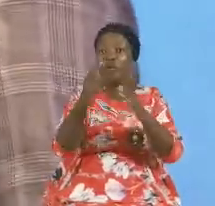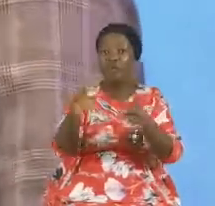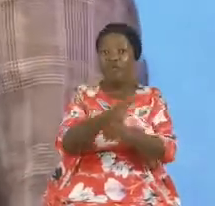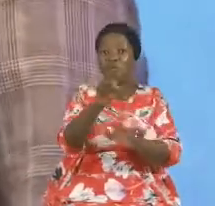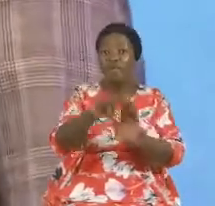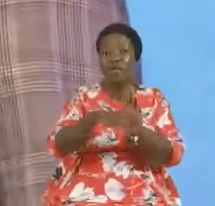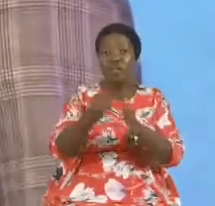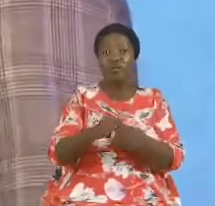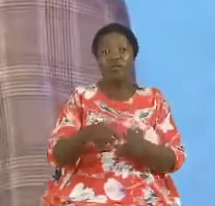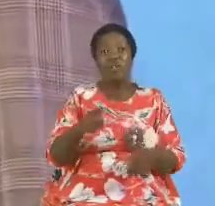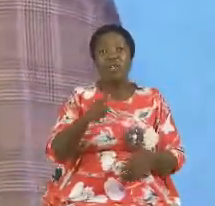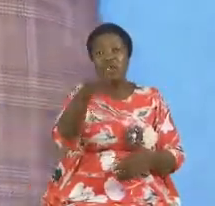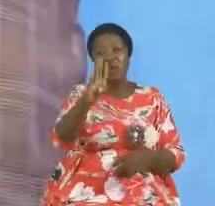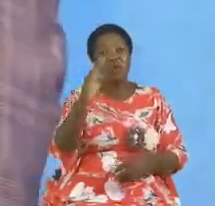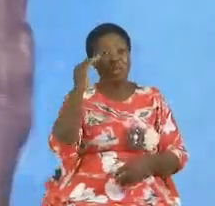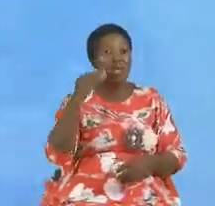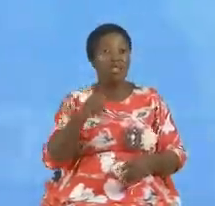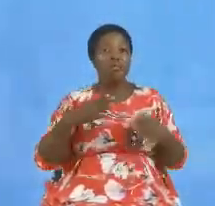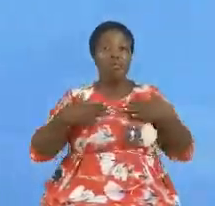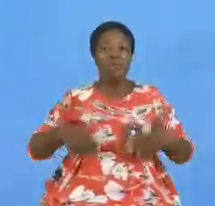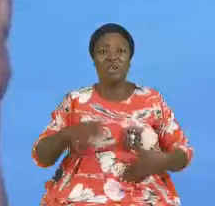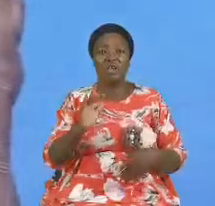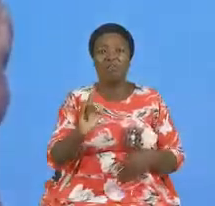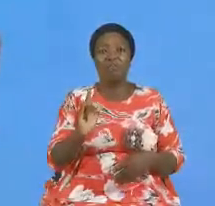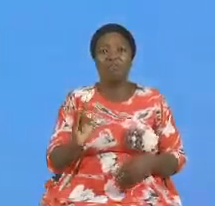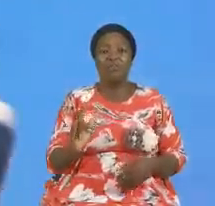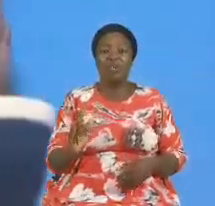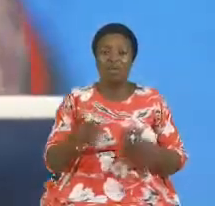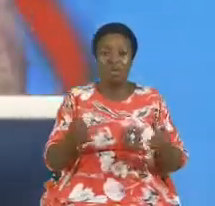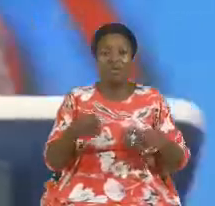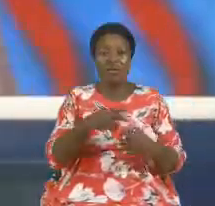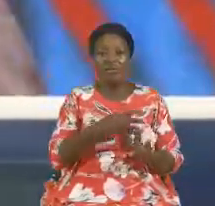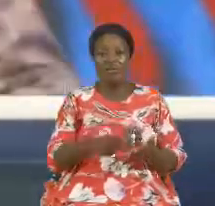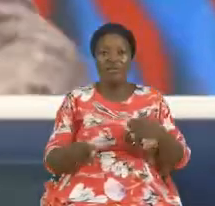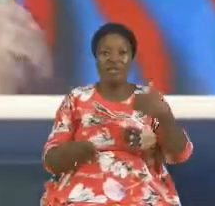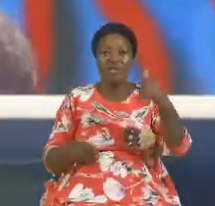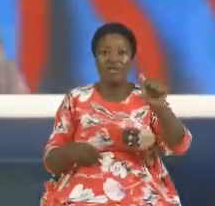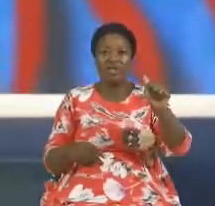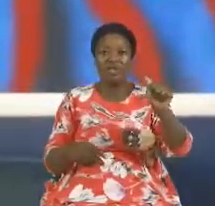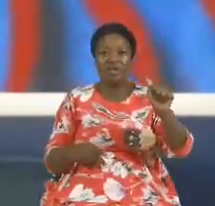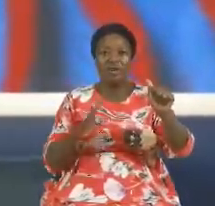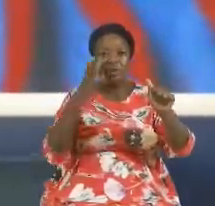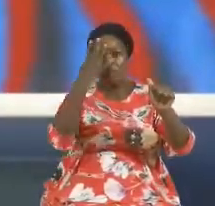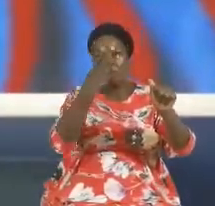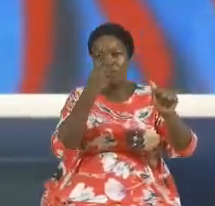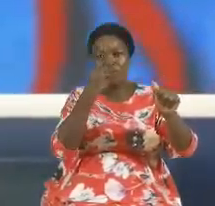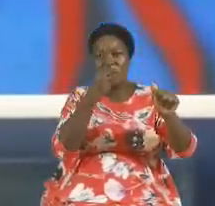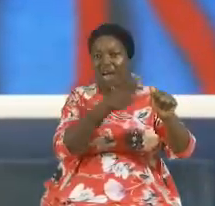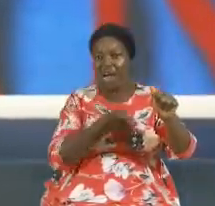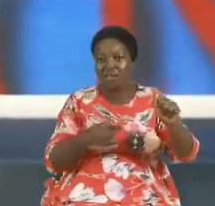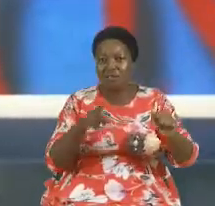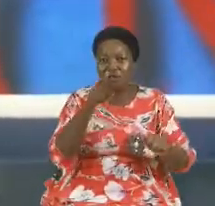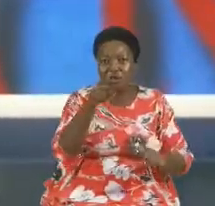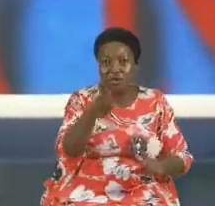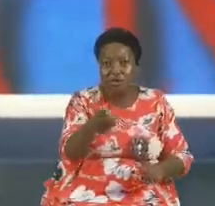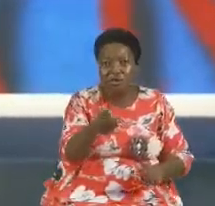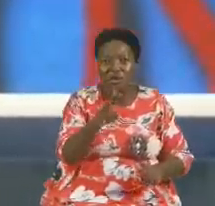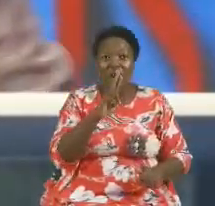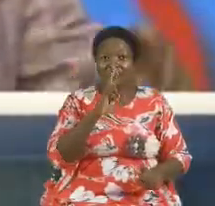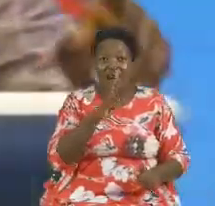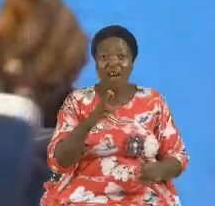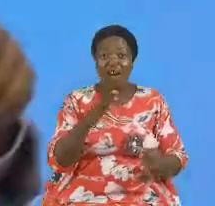him dwelleth all the fullness of the Godhead bodily. Look at verse 10,